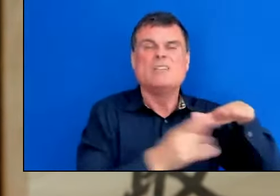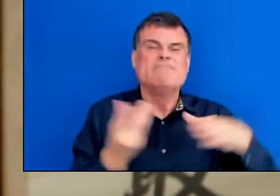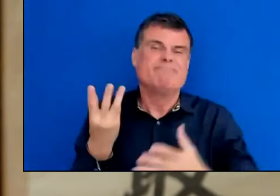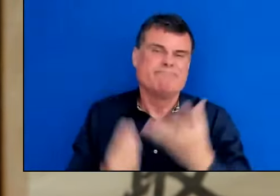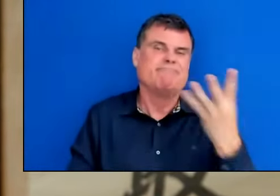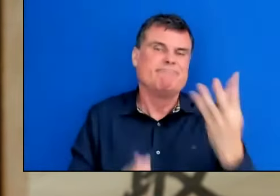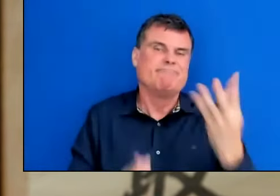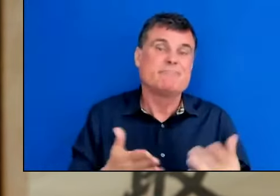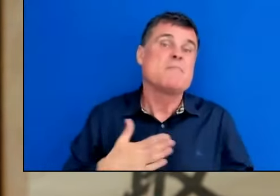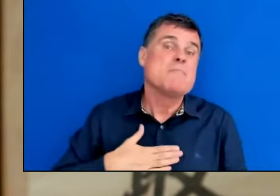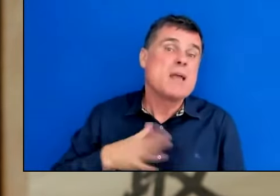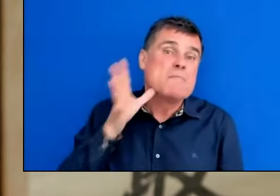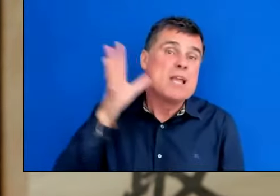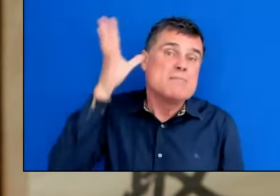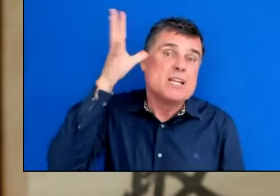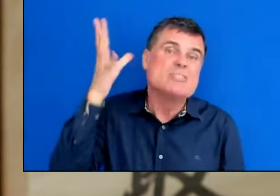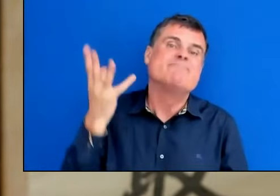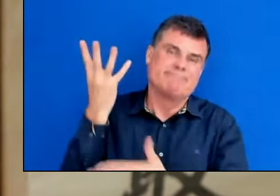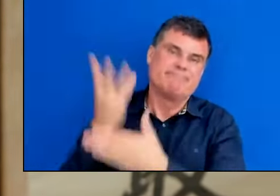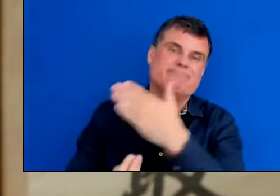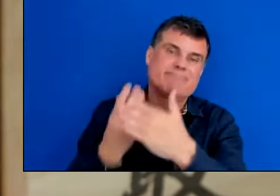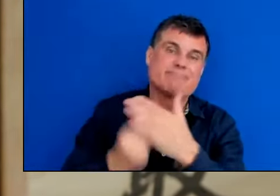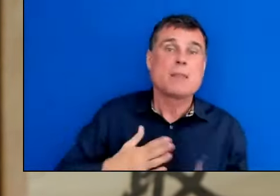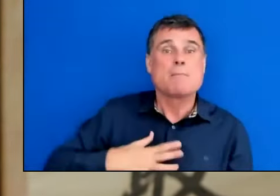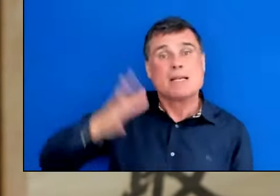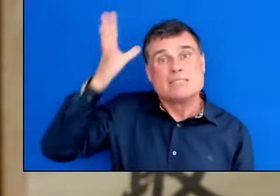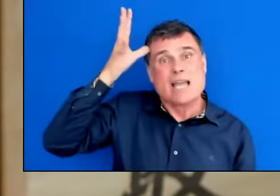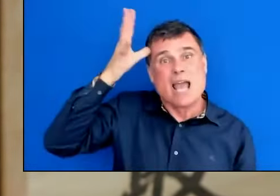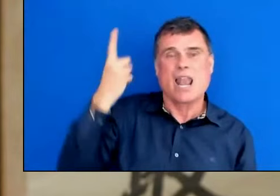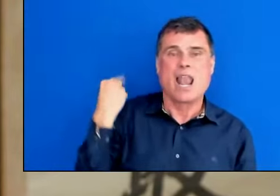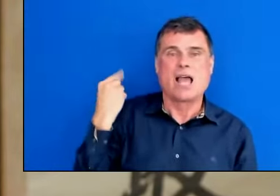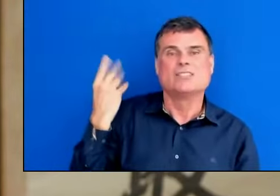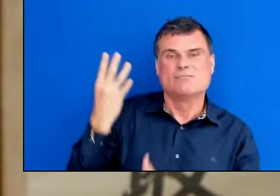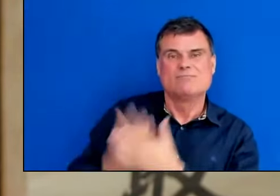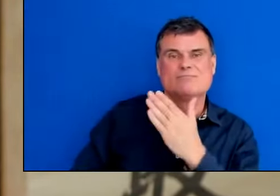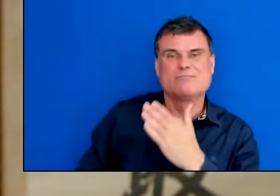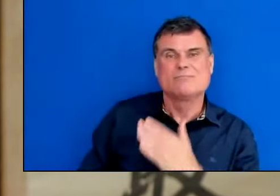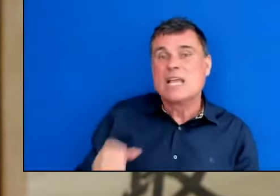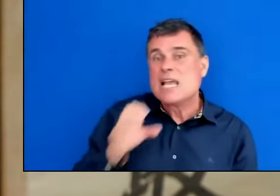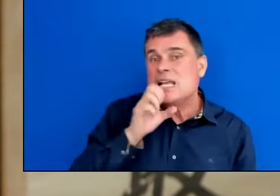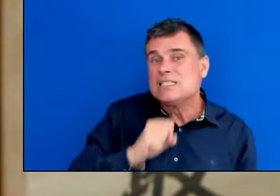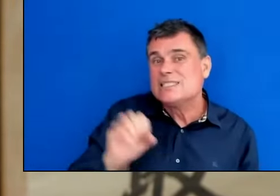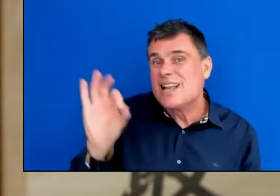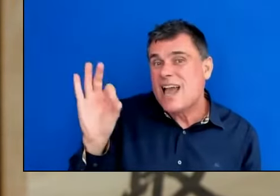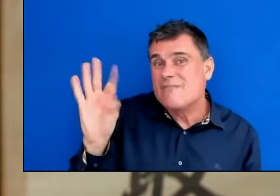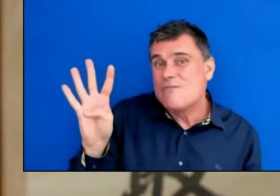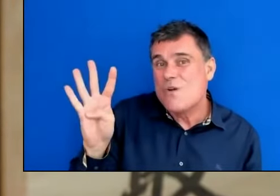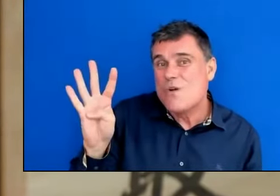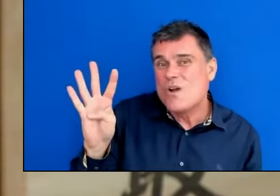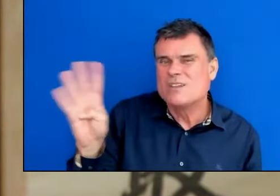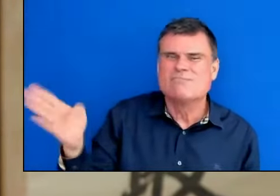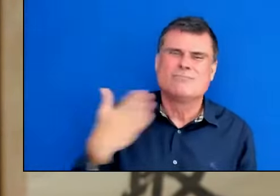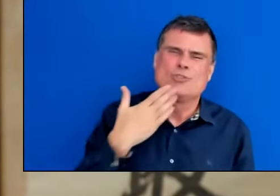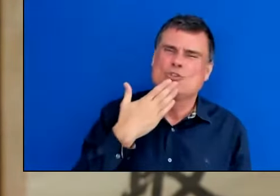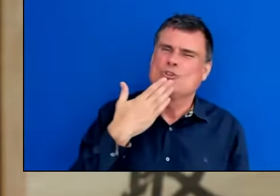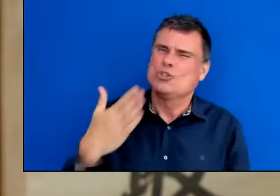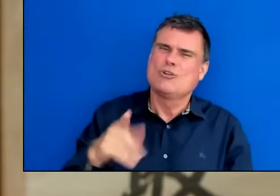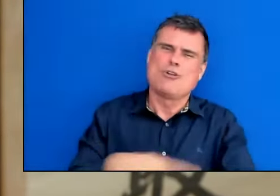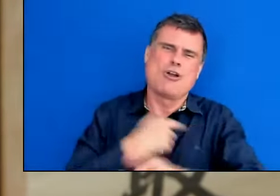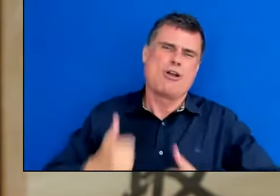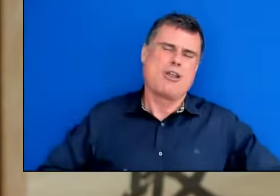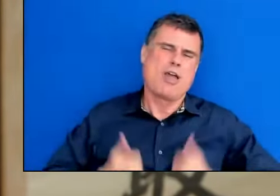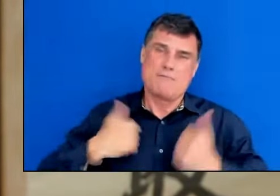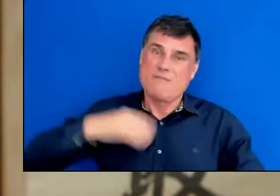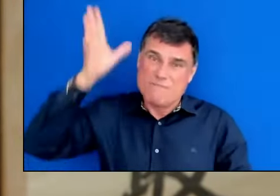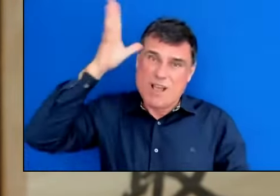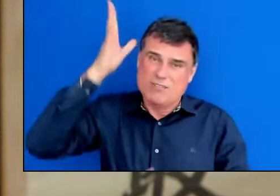my dad and mom. And my dad just passed away last year. He was 94. He had lived a good long life.